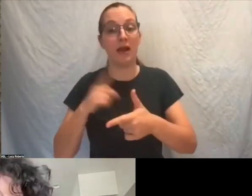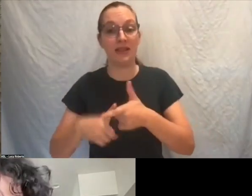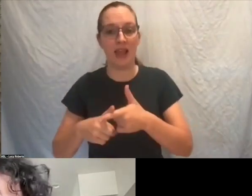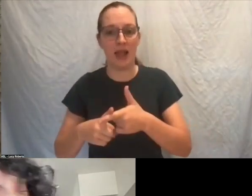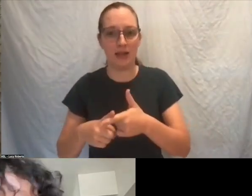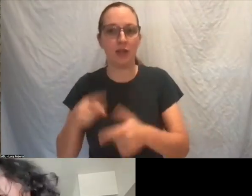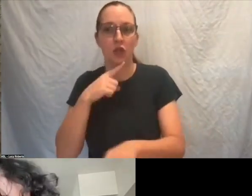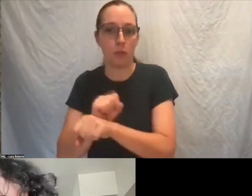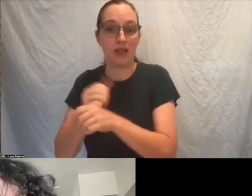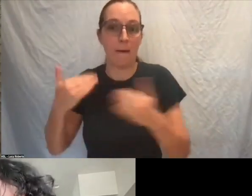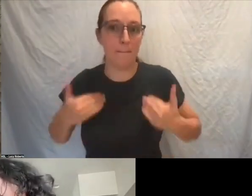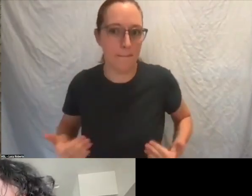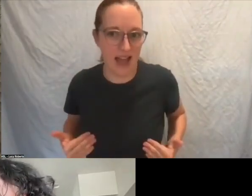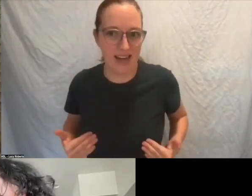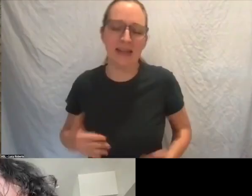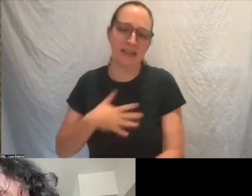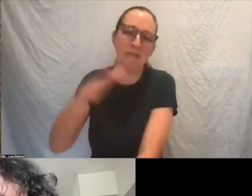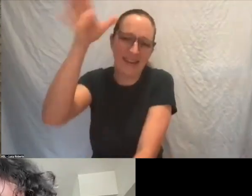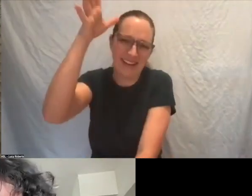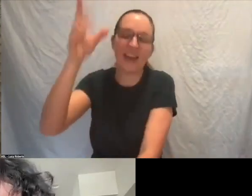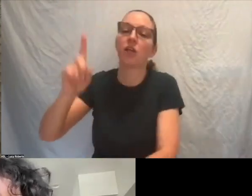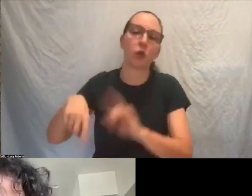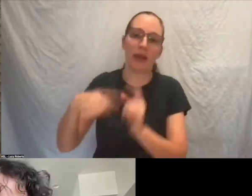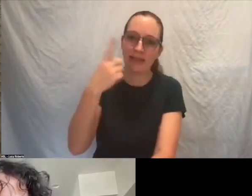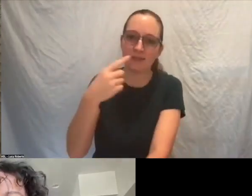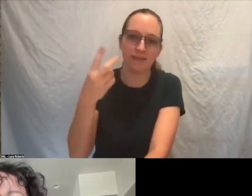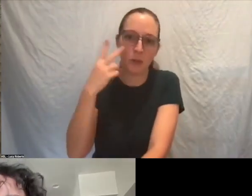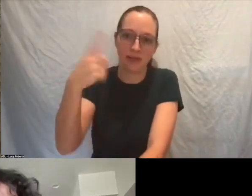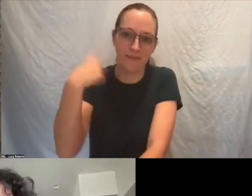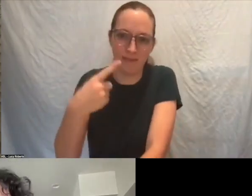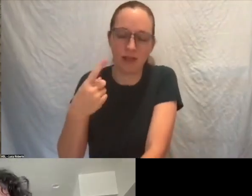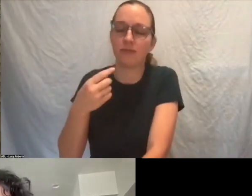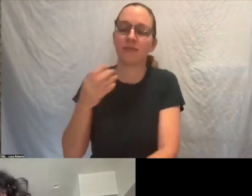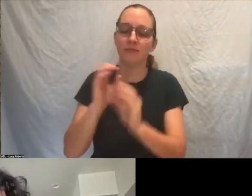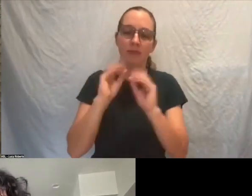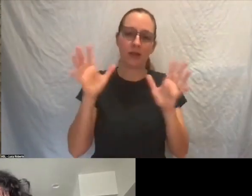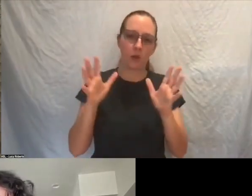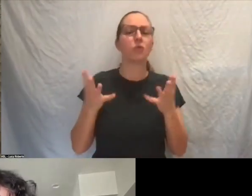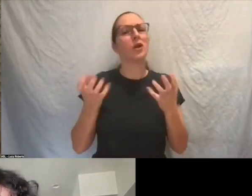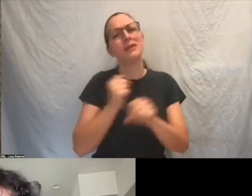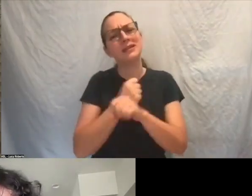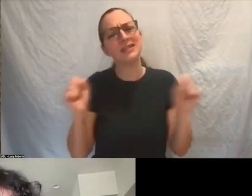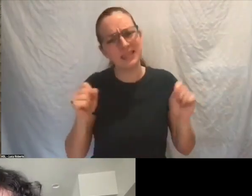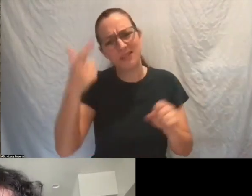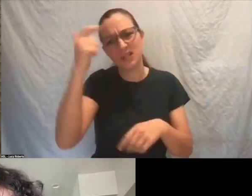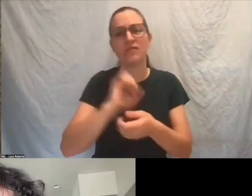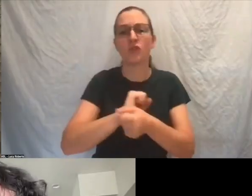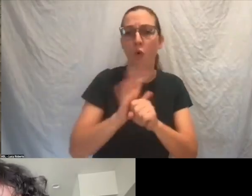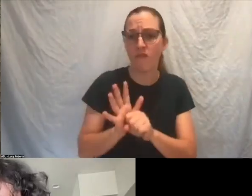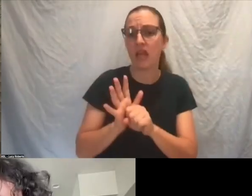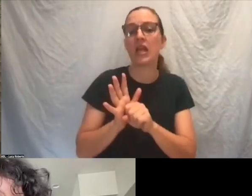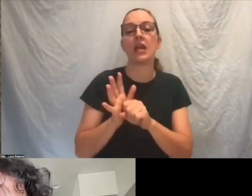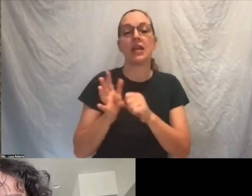my dad. You just can't see his face because obviously, and we just wanted to be safe COVID wise and take all the precautions